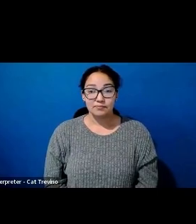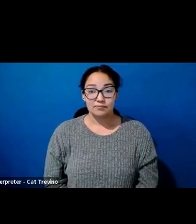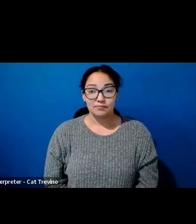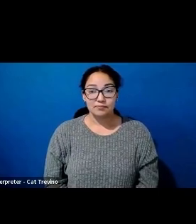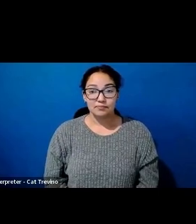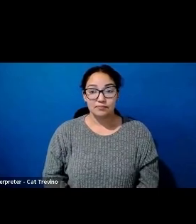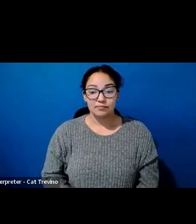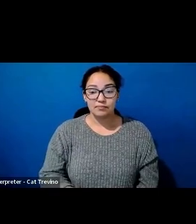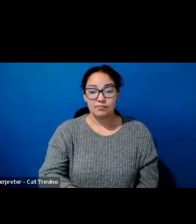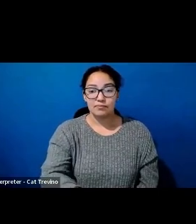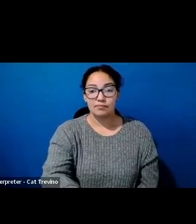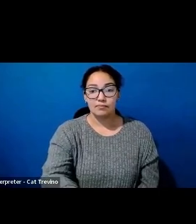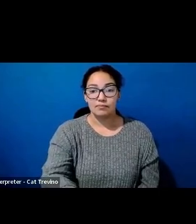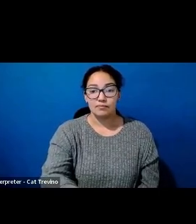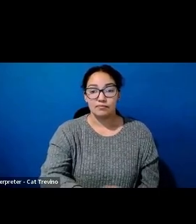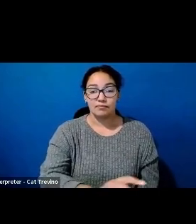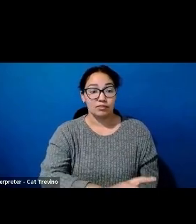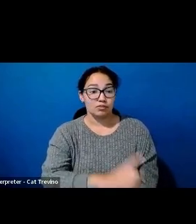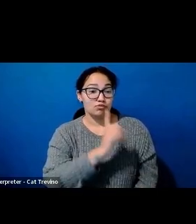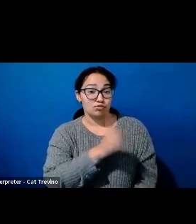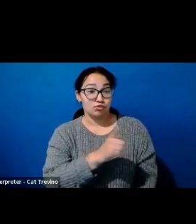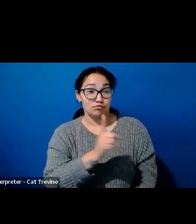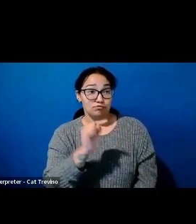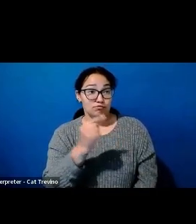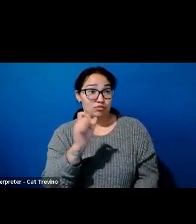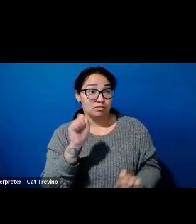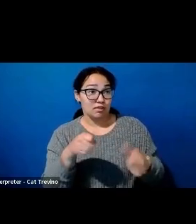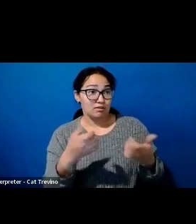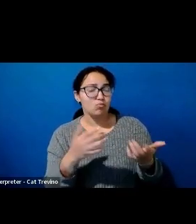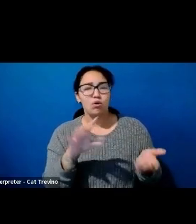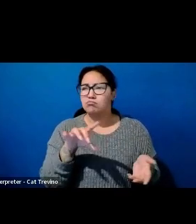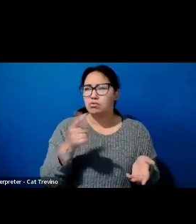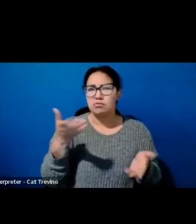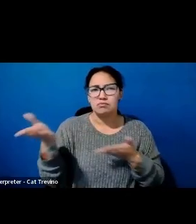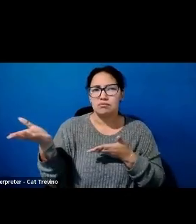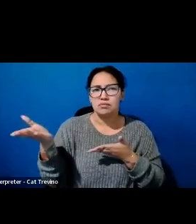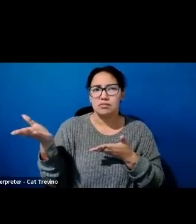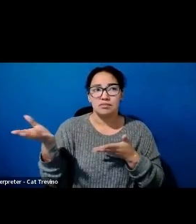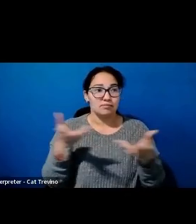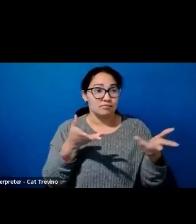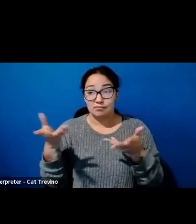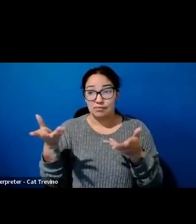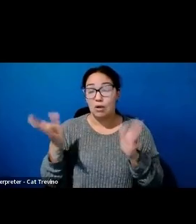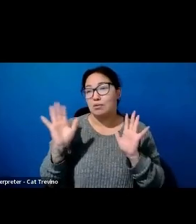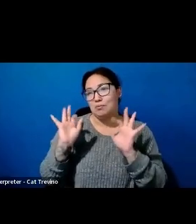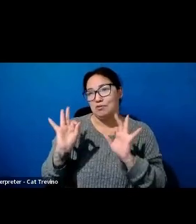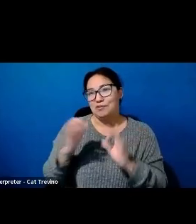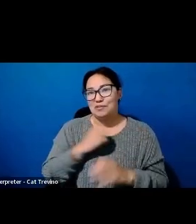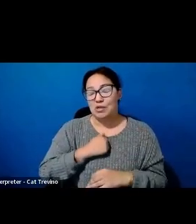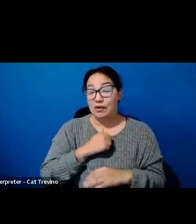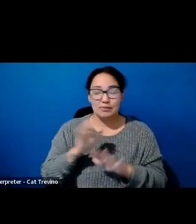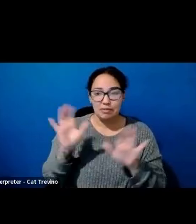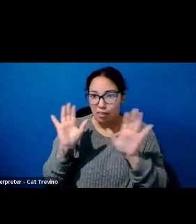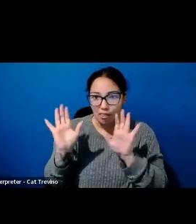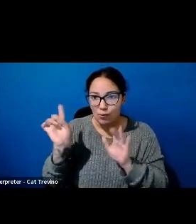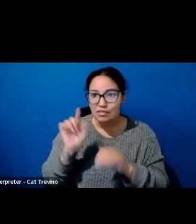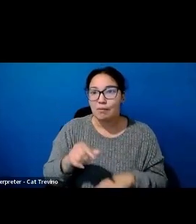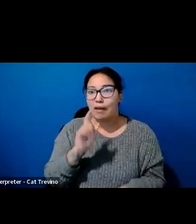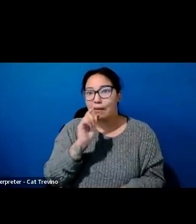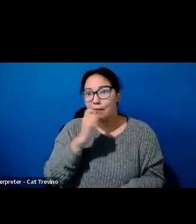Sure, I can go first. Oh, actually, go with Perfect. Dr. Oh, perfect. Sorry, I was finding my unmute